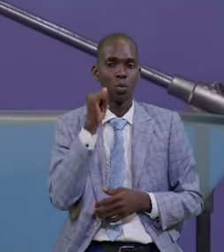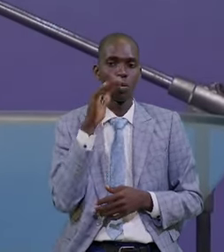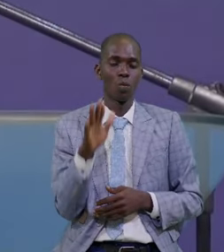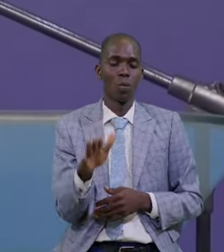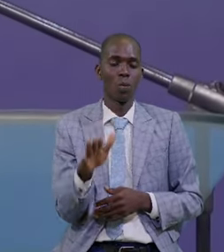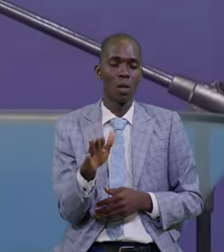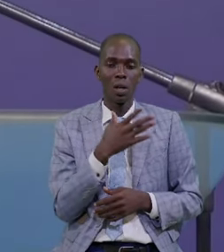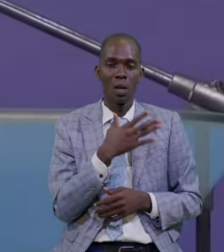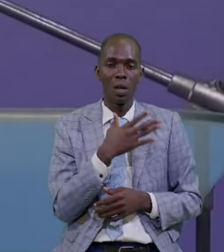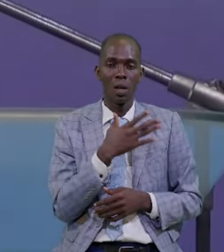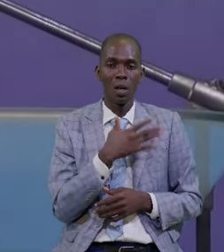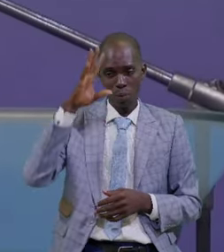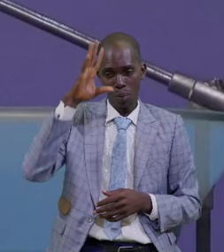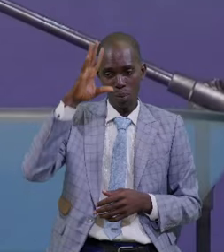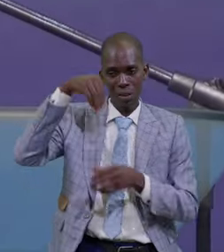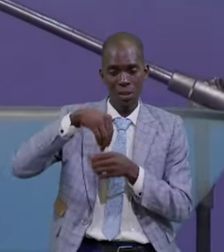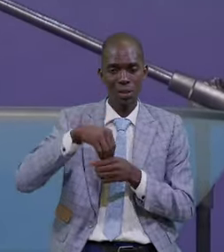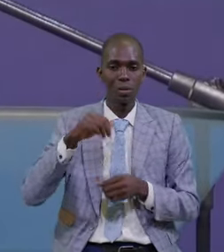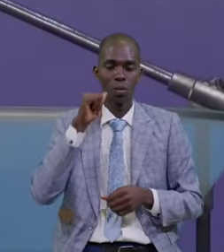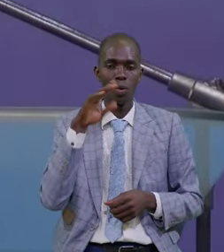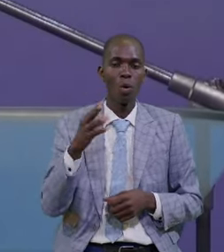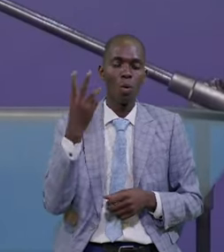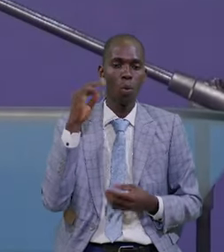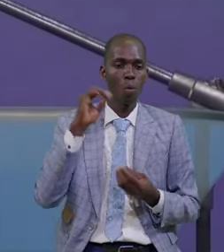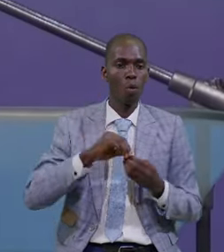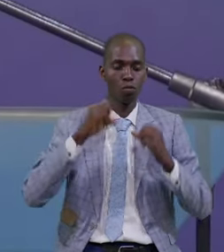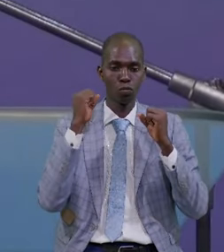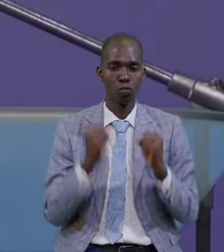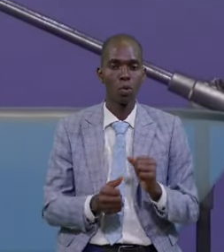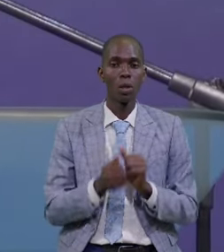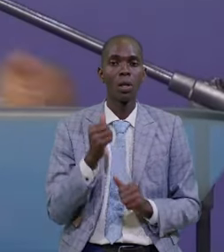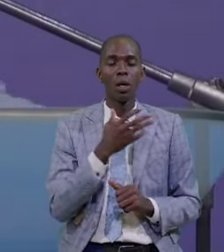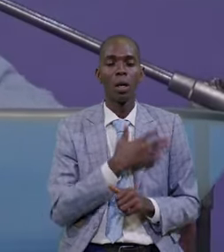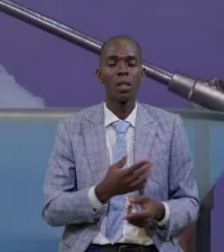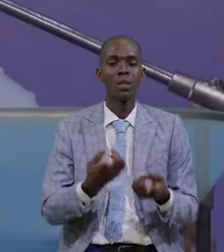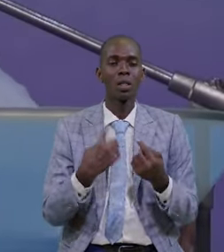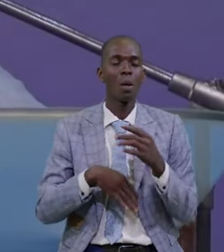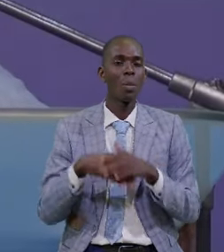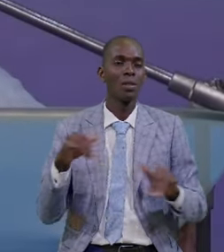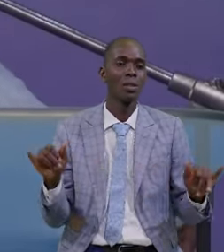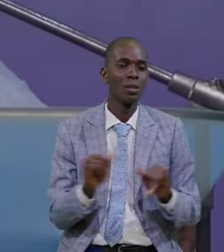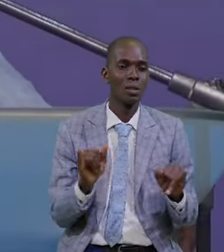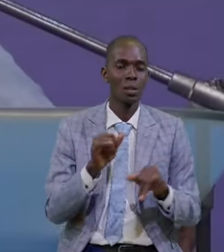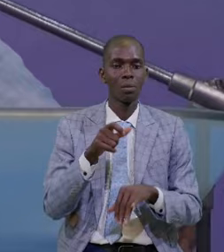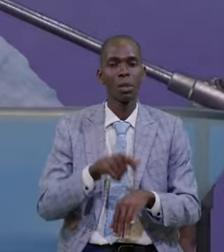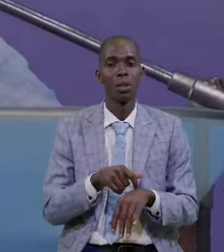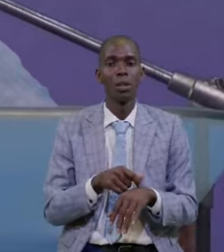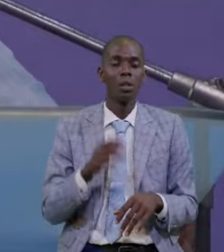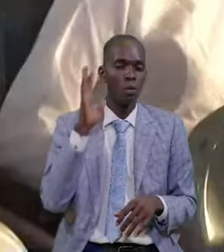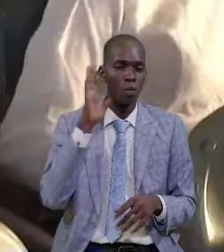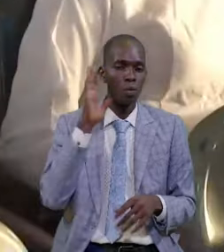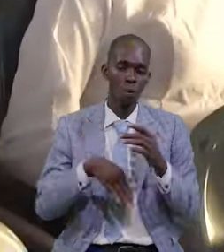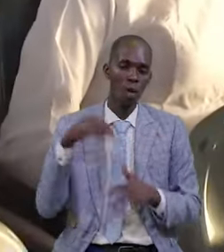that was masculine, and he came out the same hour. He'll come out before